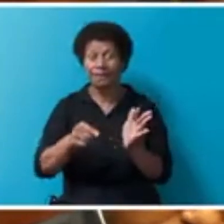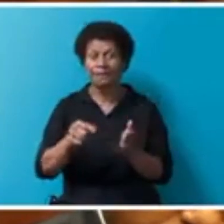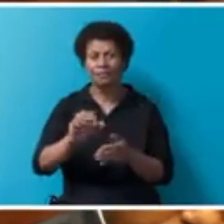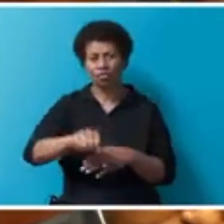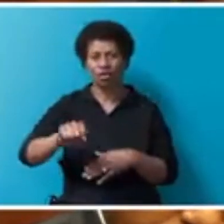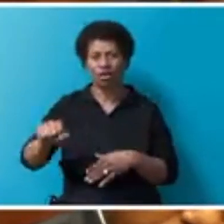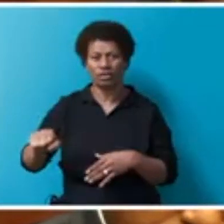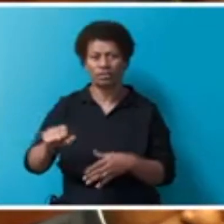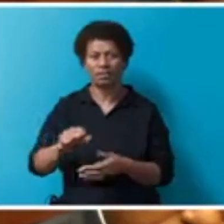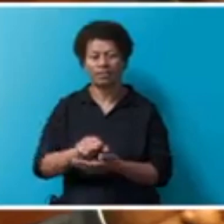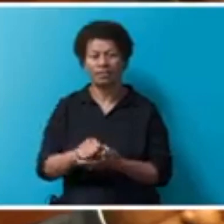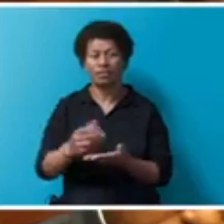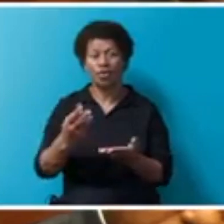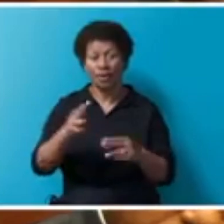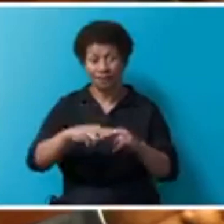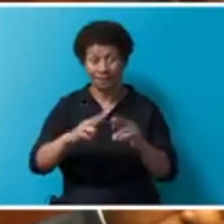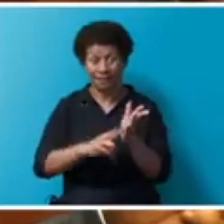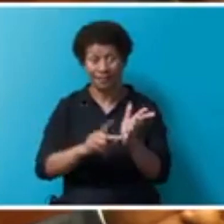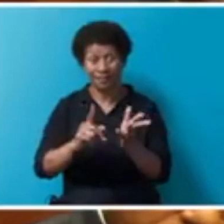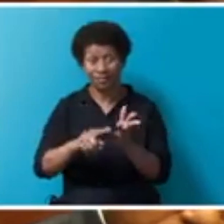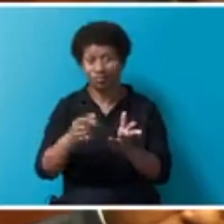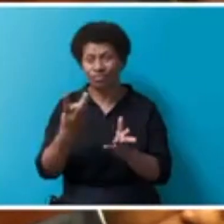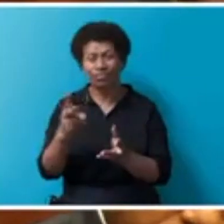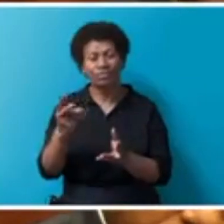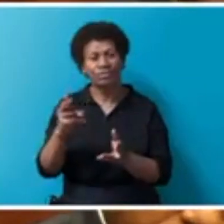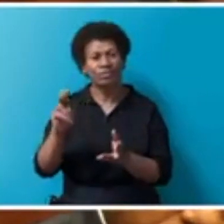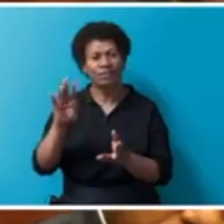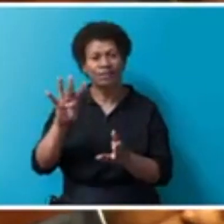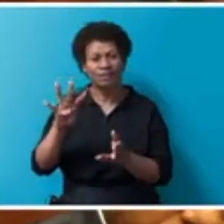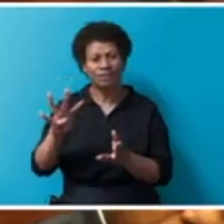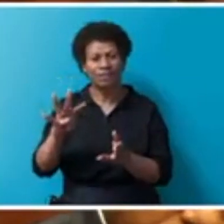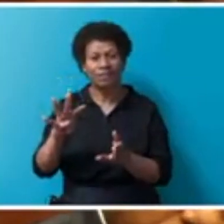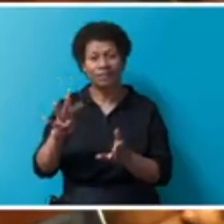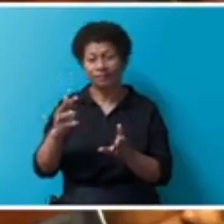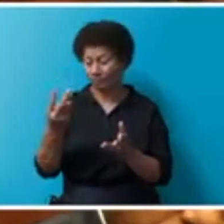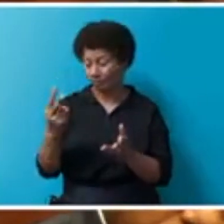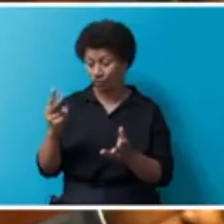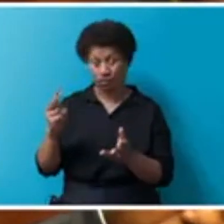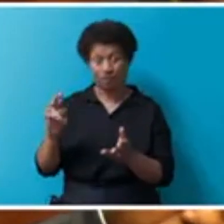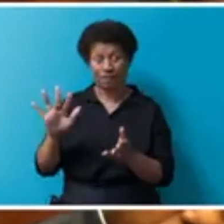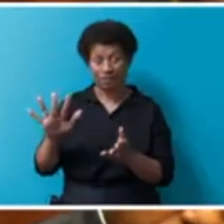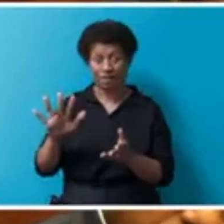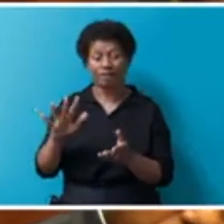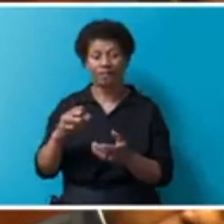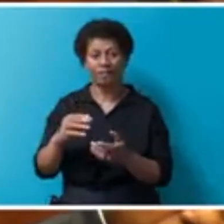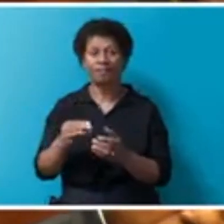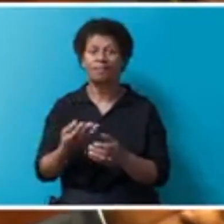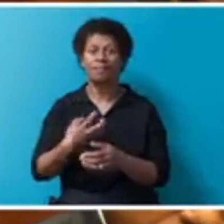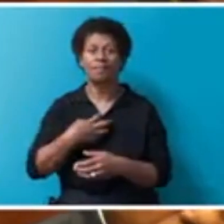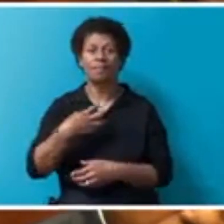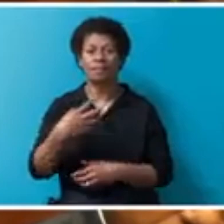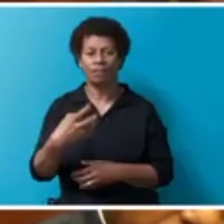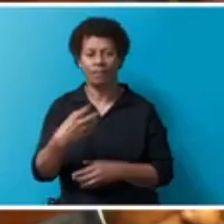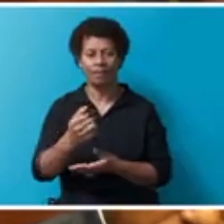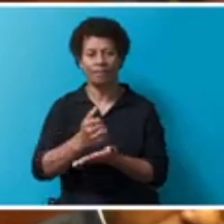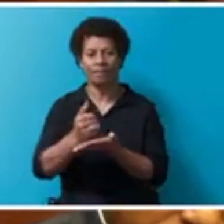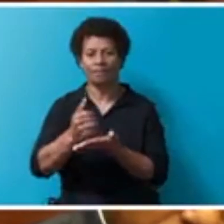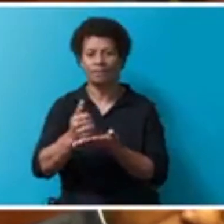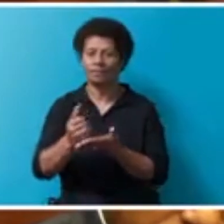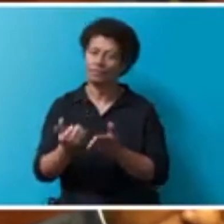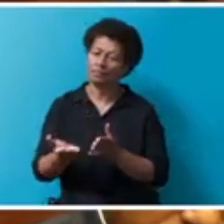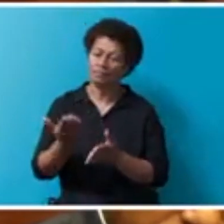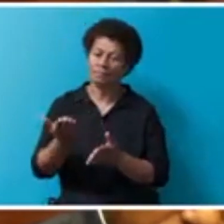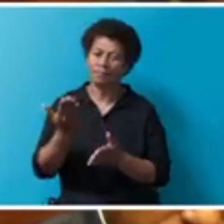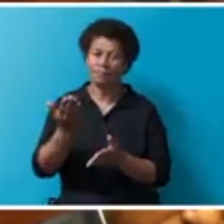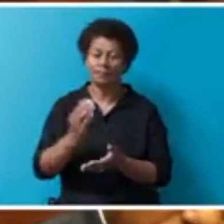with TVET qualifications in 2024. For 2025, the number is expected to rise significantly.